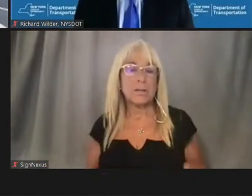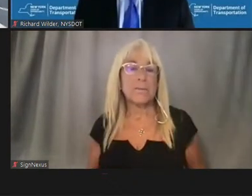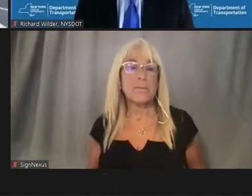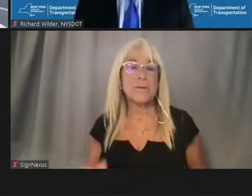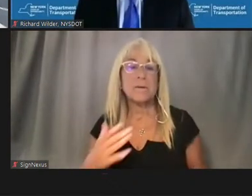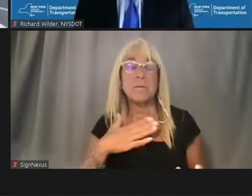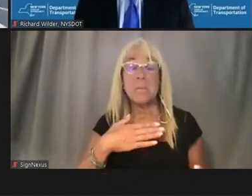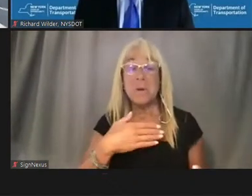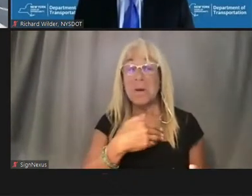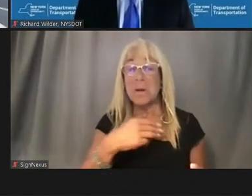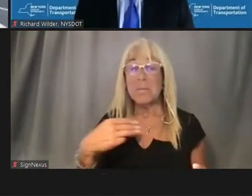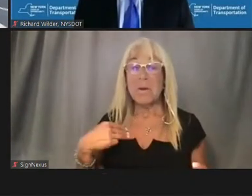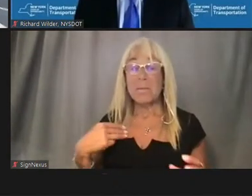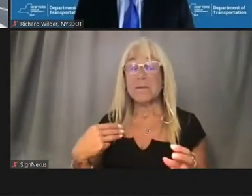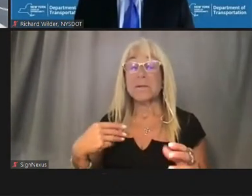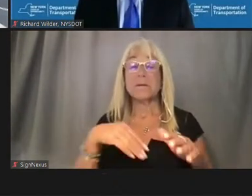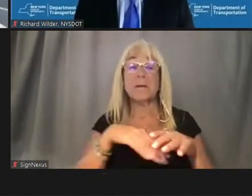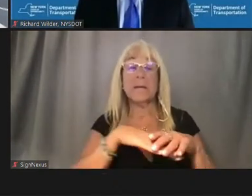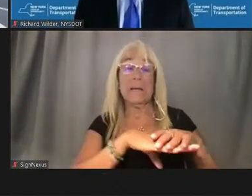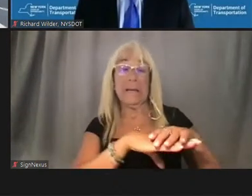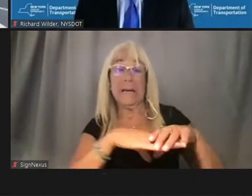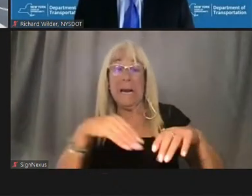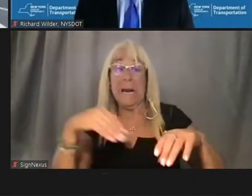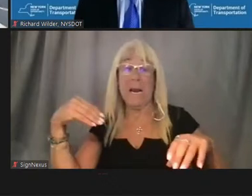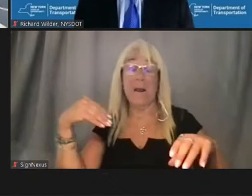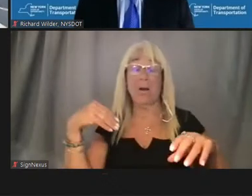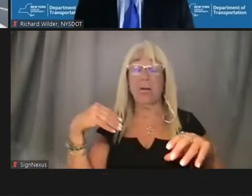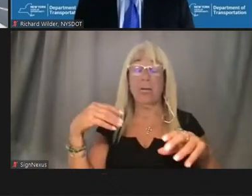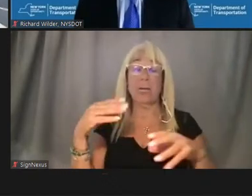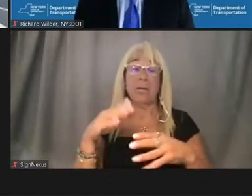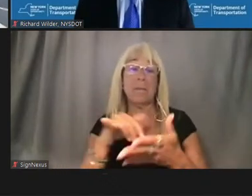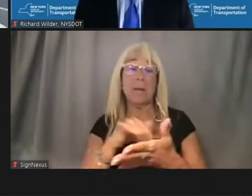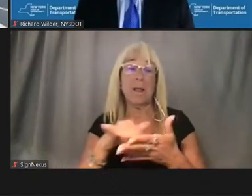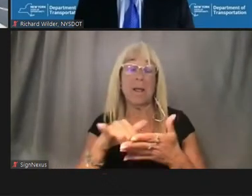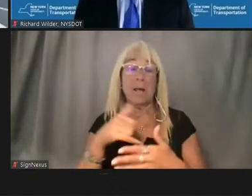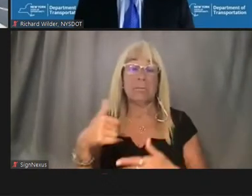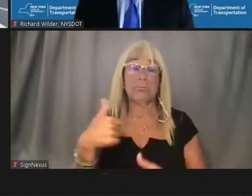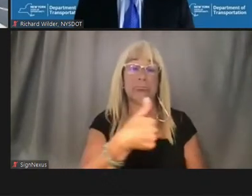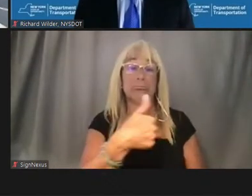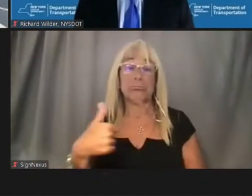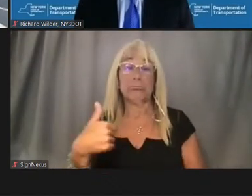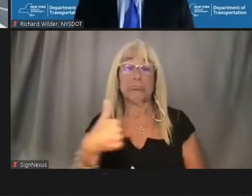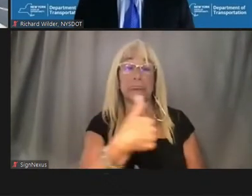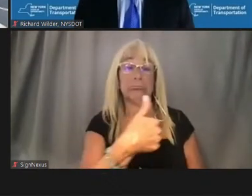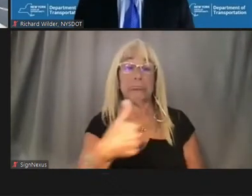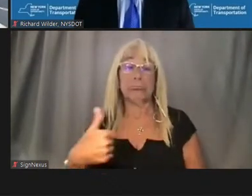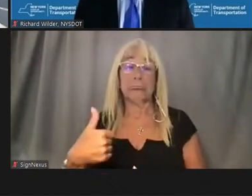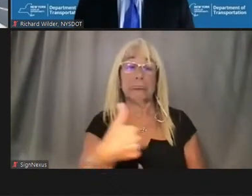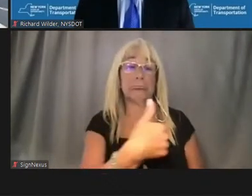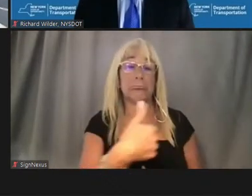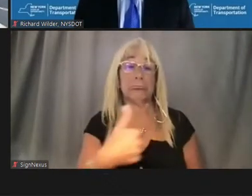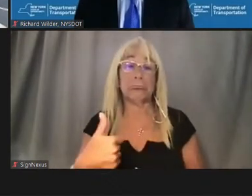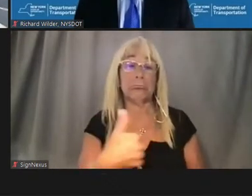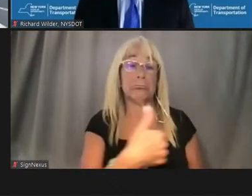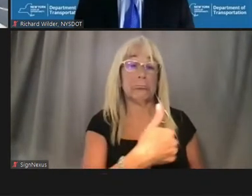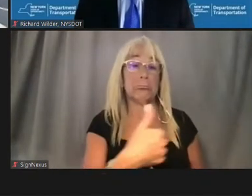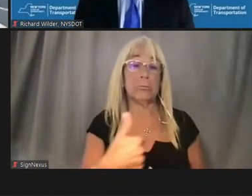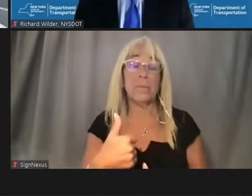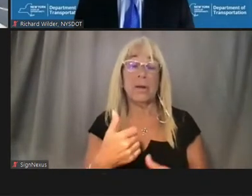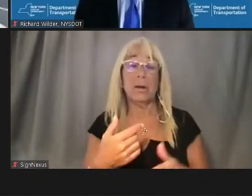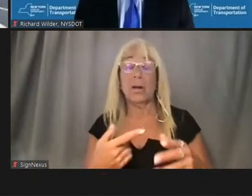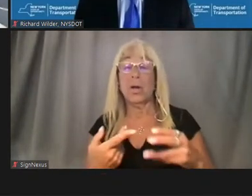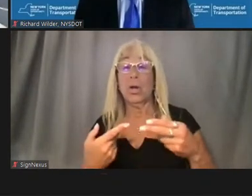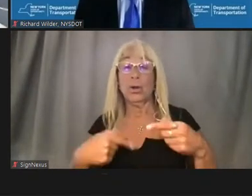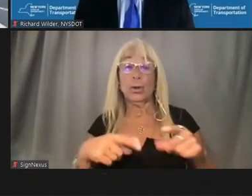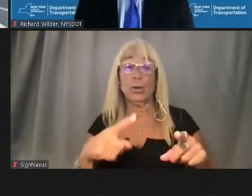make multiple trips in and out of Manhattan all day long every day of the year uh and it goes up exponentially in in the winter time during the